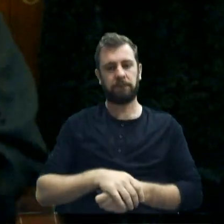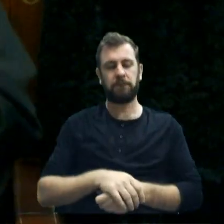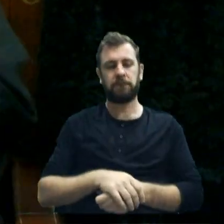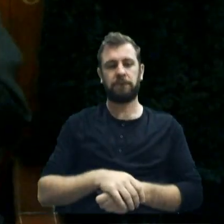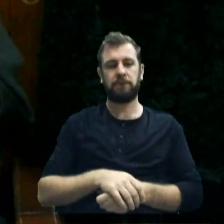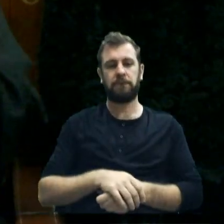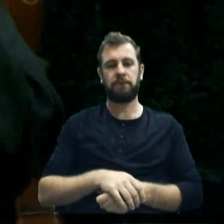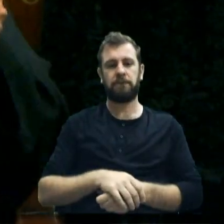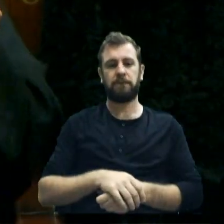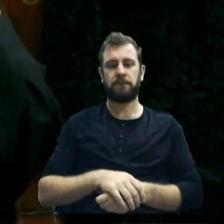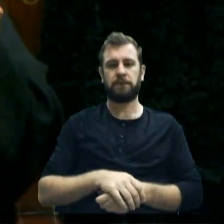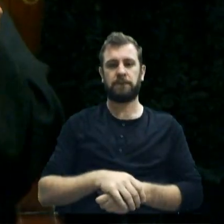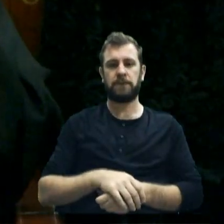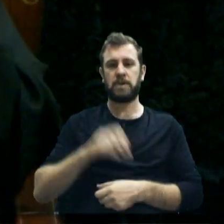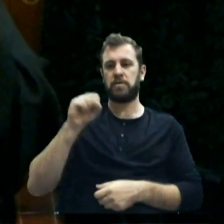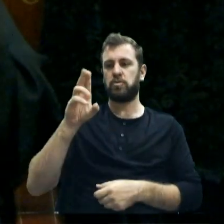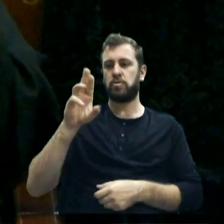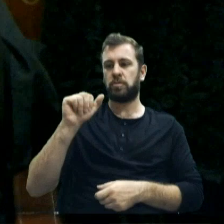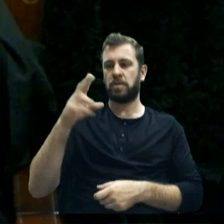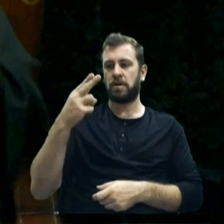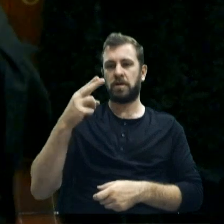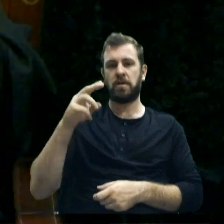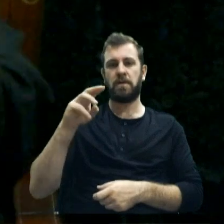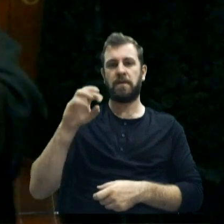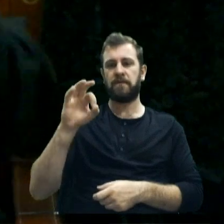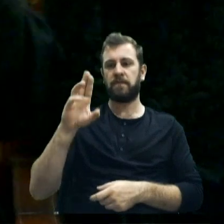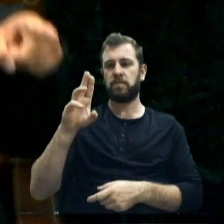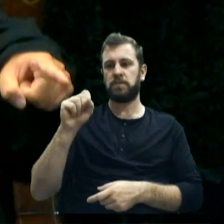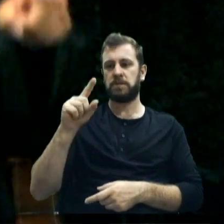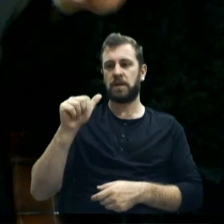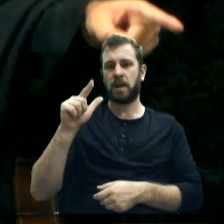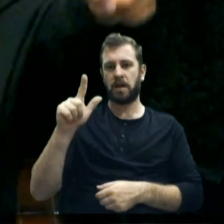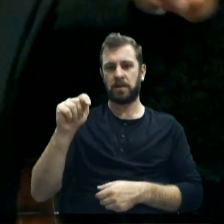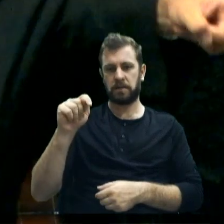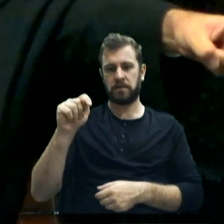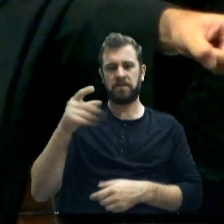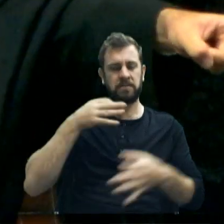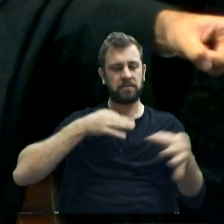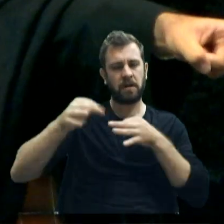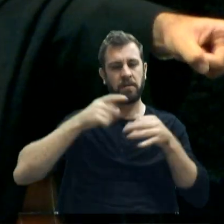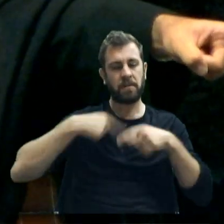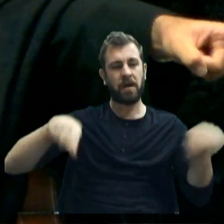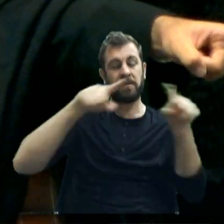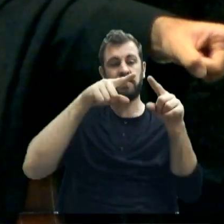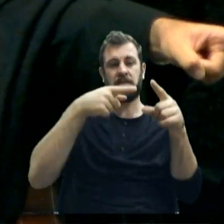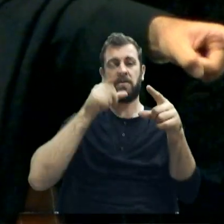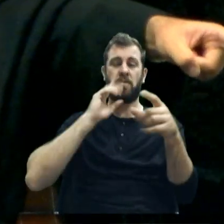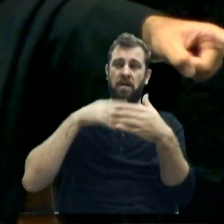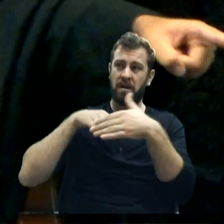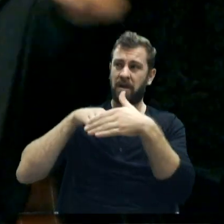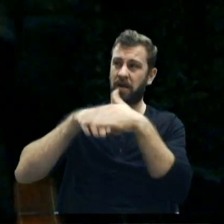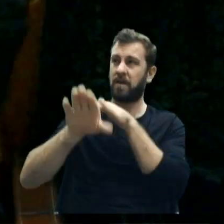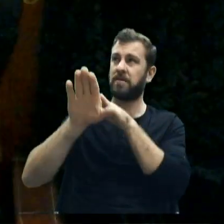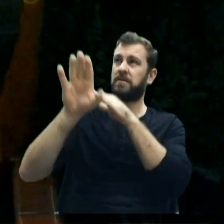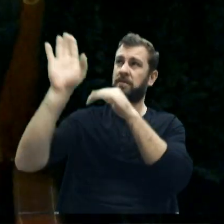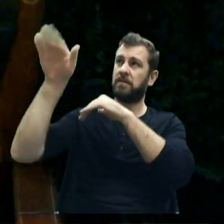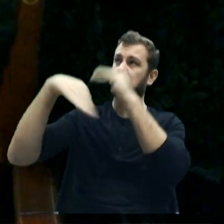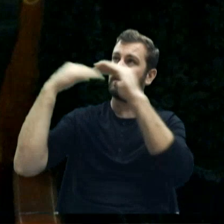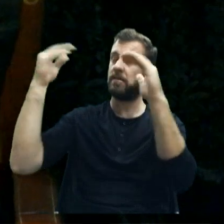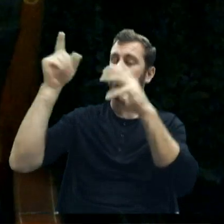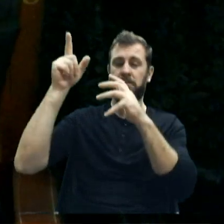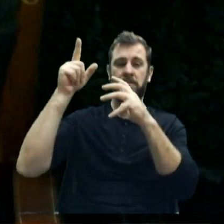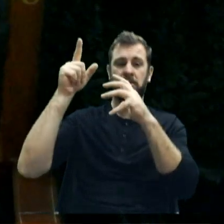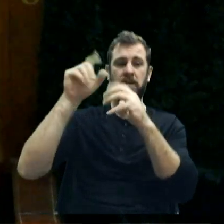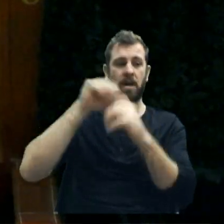Surah Fussilat describes a conversation between those who are about to enter the hellfire in the hereafter and other